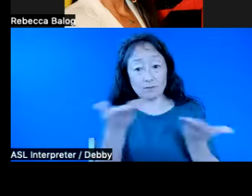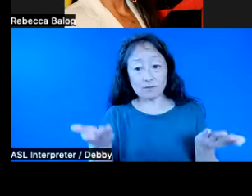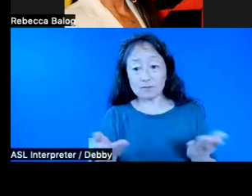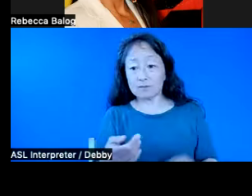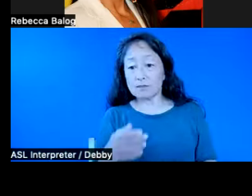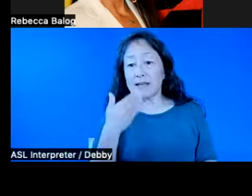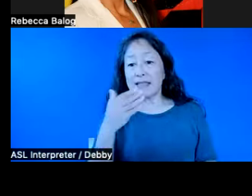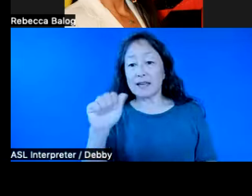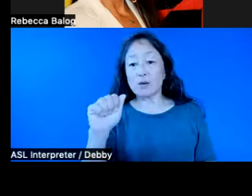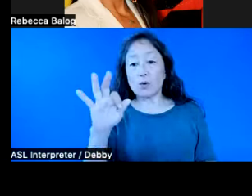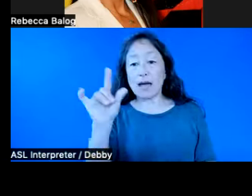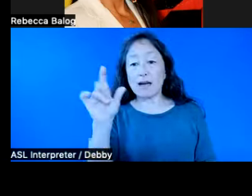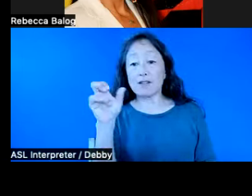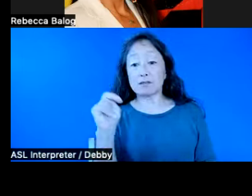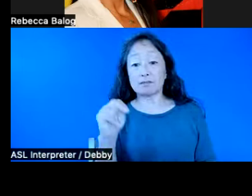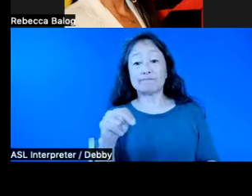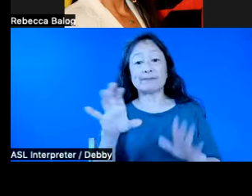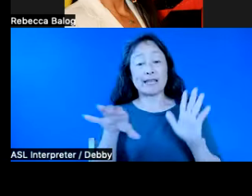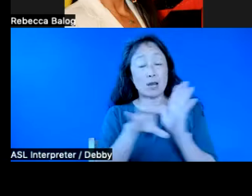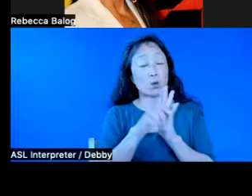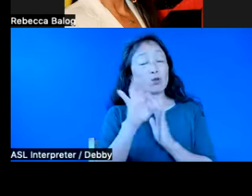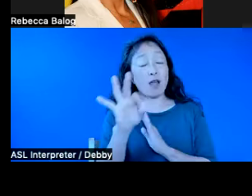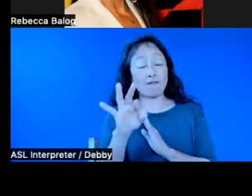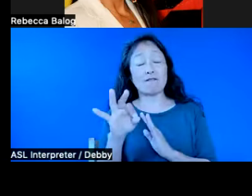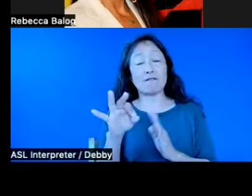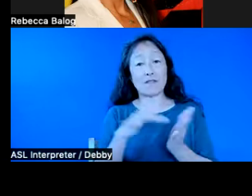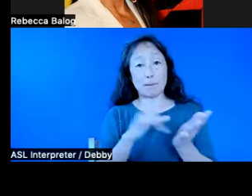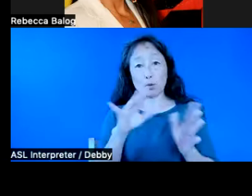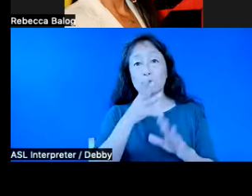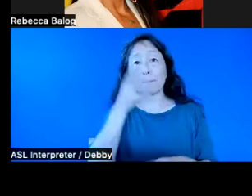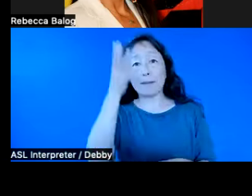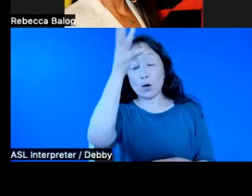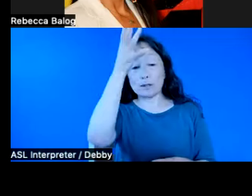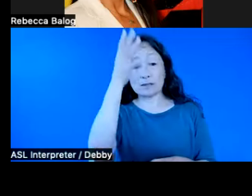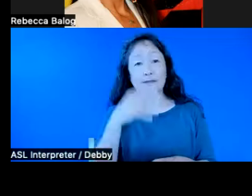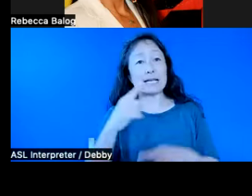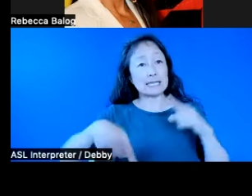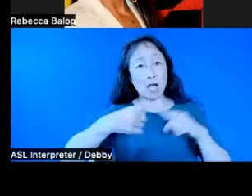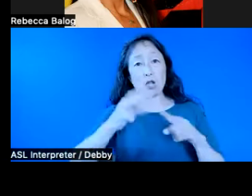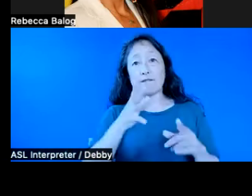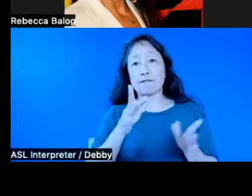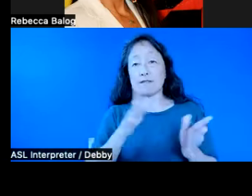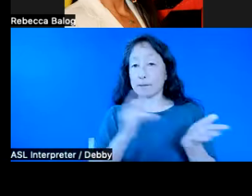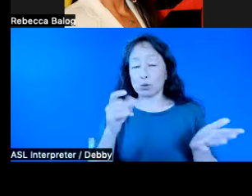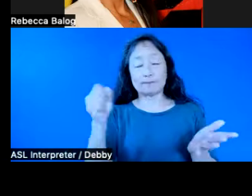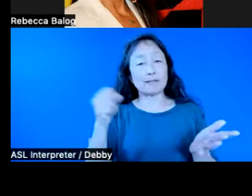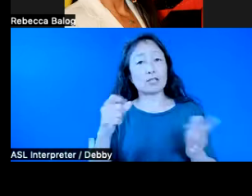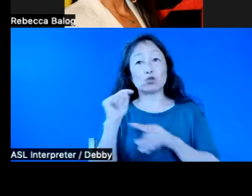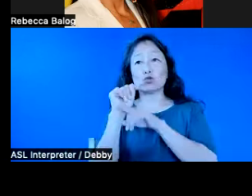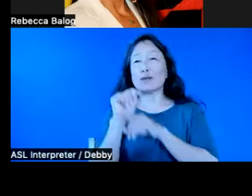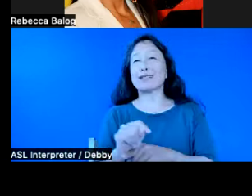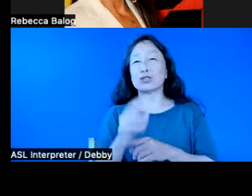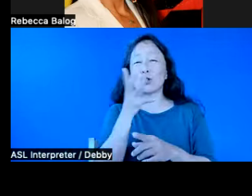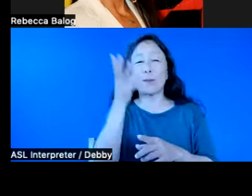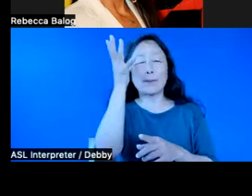Characteristics of an abused parent, yes. And the cycles of abuse, yes. Traditional parenting equals lack of parenting skills. Yeah,